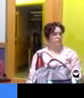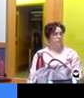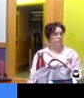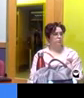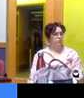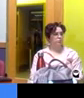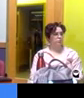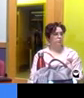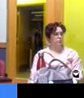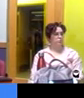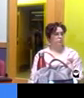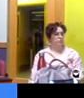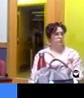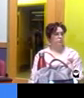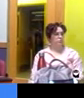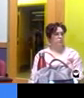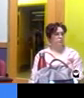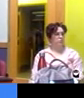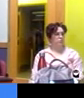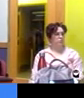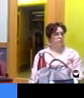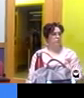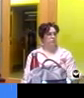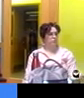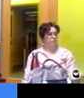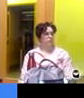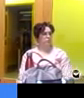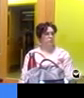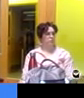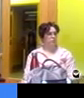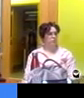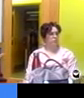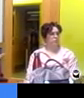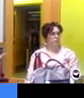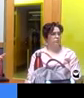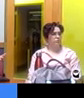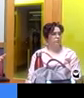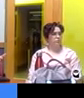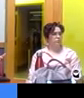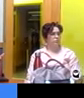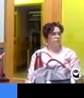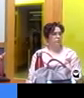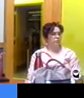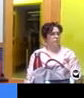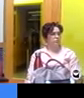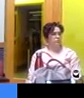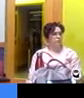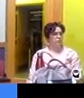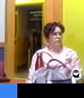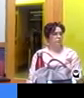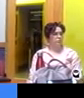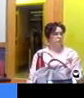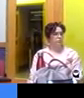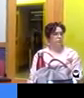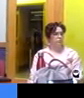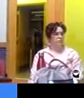definitely had occurrences where that's been the case. And then of course I would have to do some pretty big self-care for vicarious trauma, knowing that I was